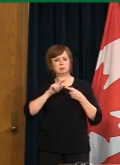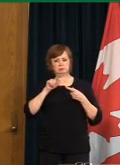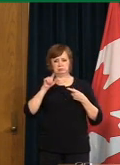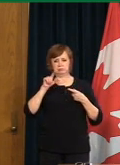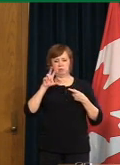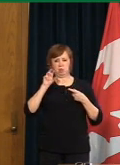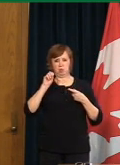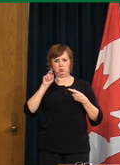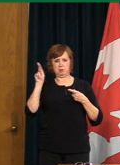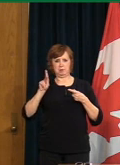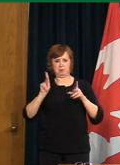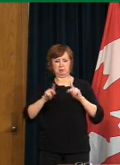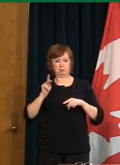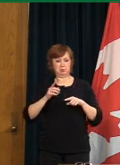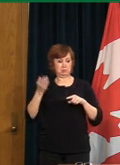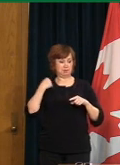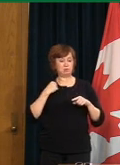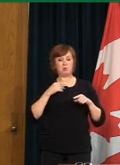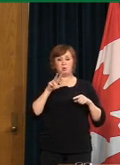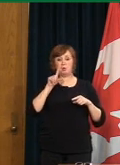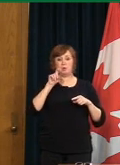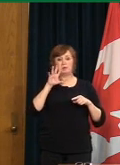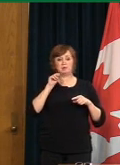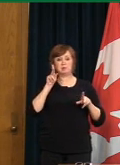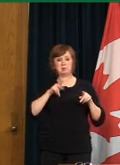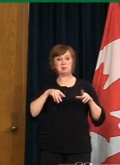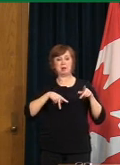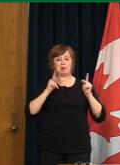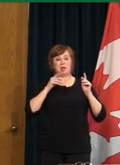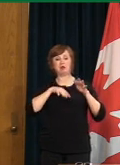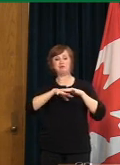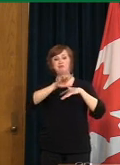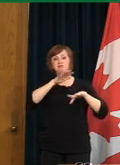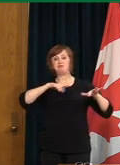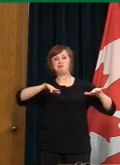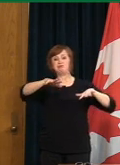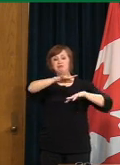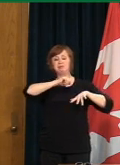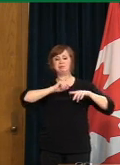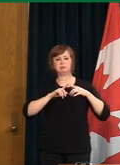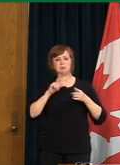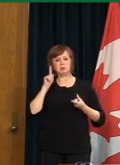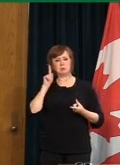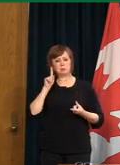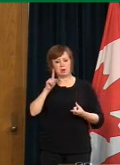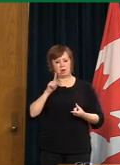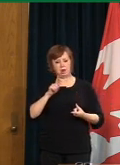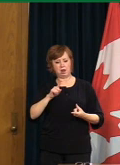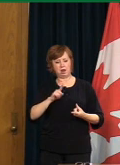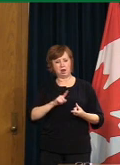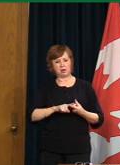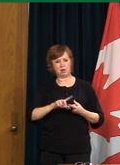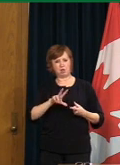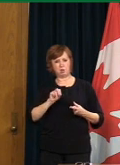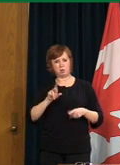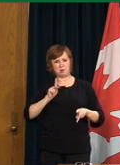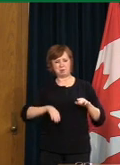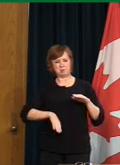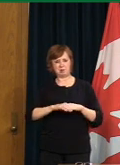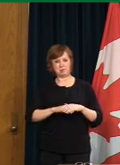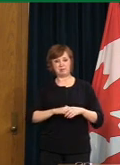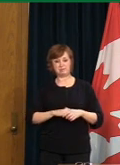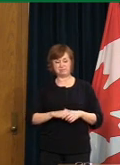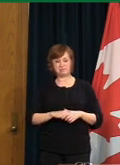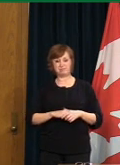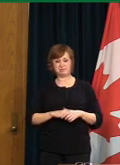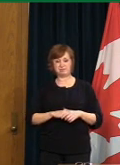that a half measure. That was 150 people previously, and I would only have to venture a quick conversation with some